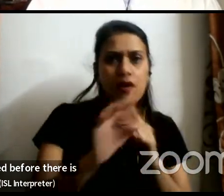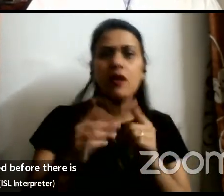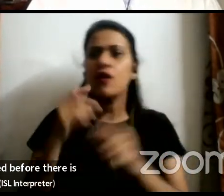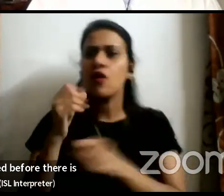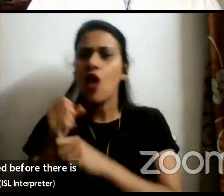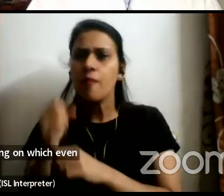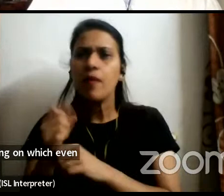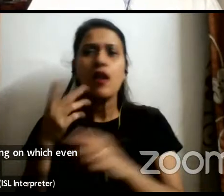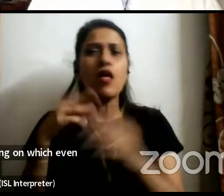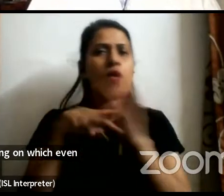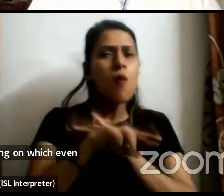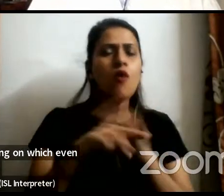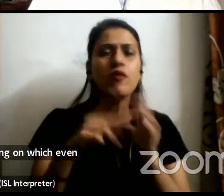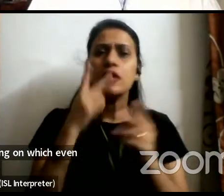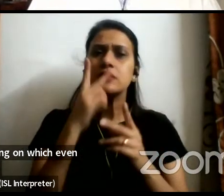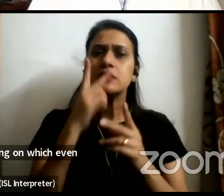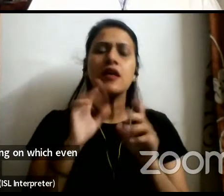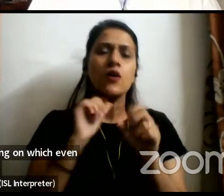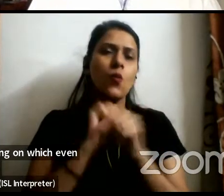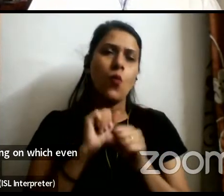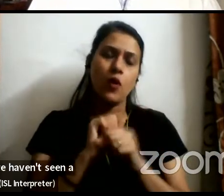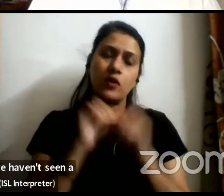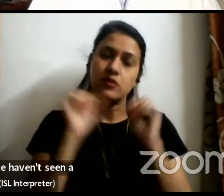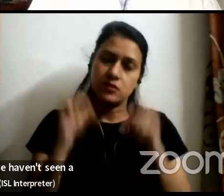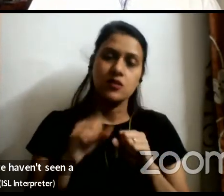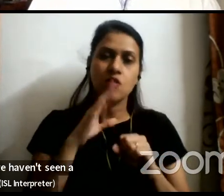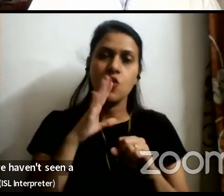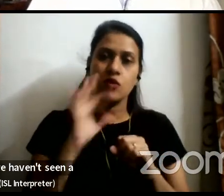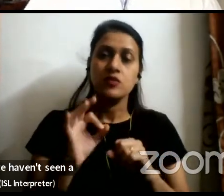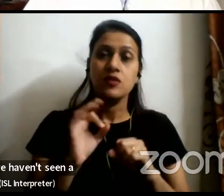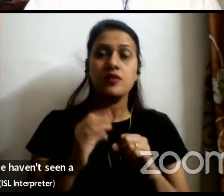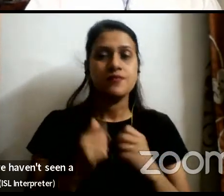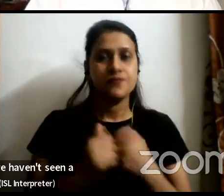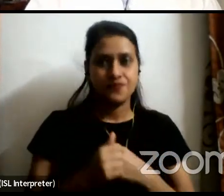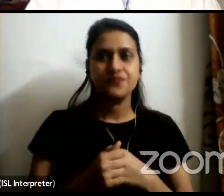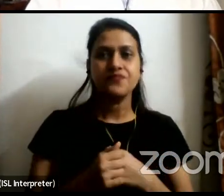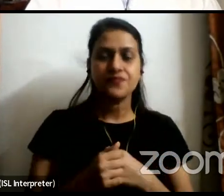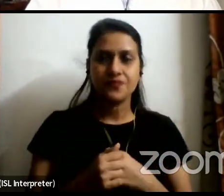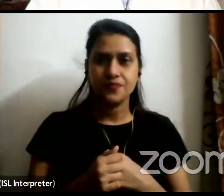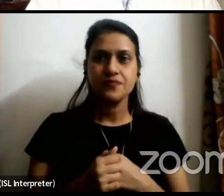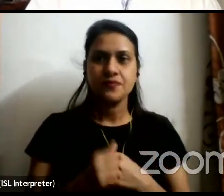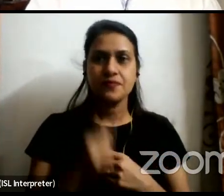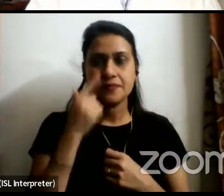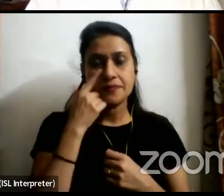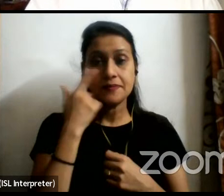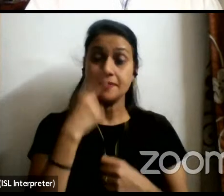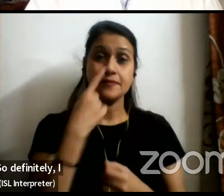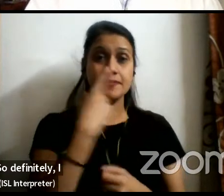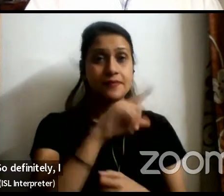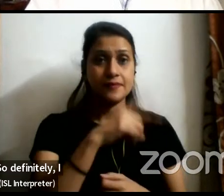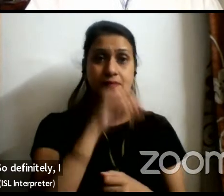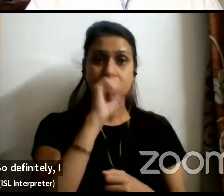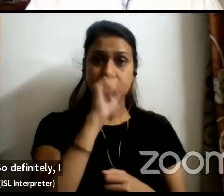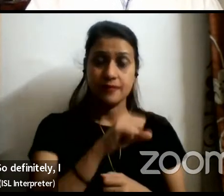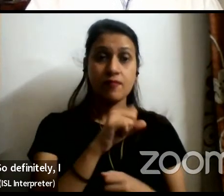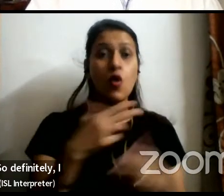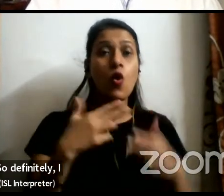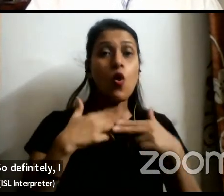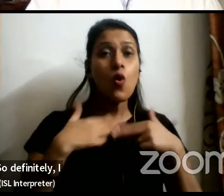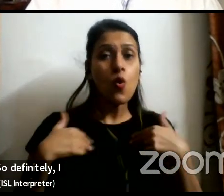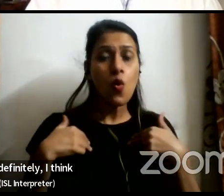on, which we haven't seen a lot on, nothing actually on private enforcement. So definitely, I think how the court interact